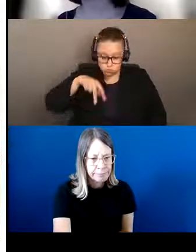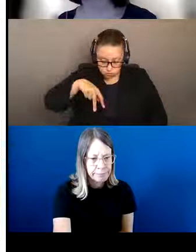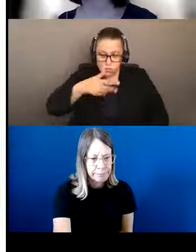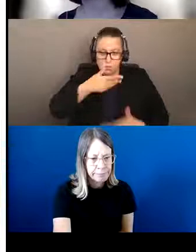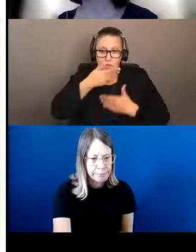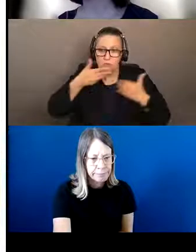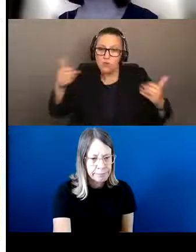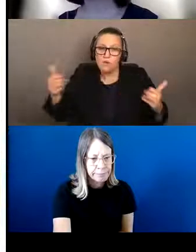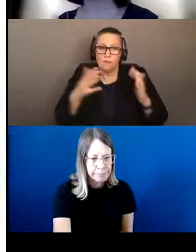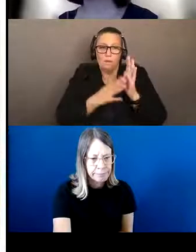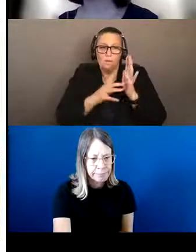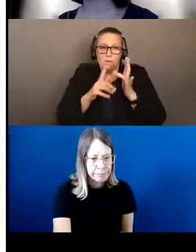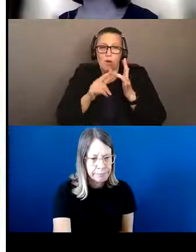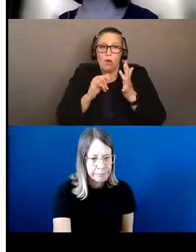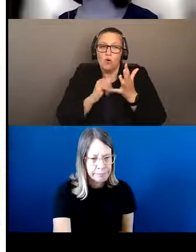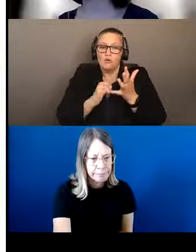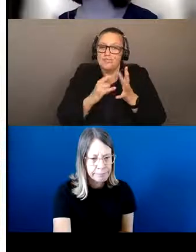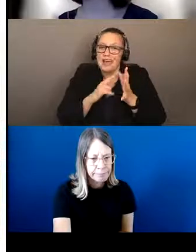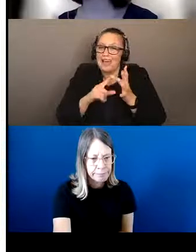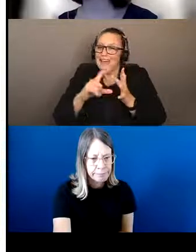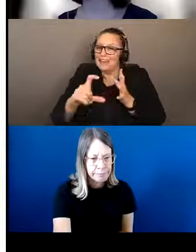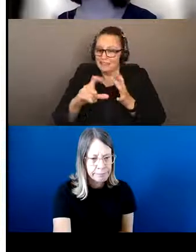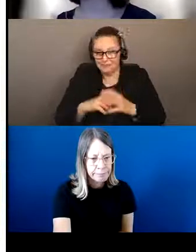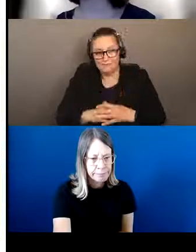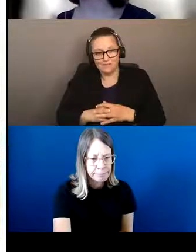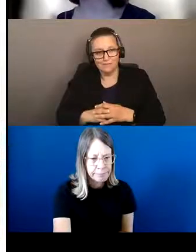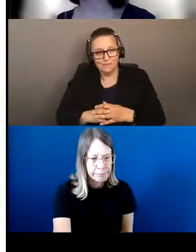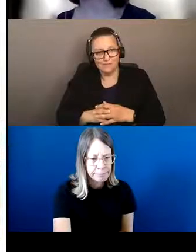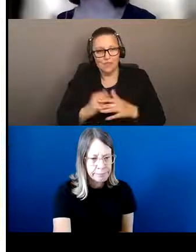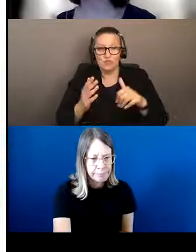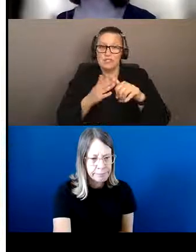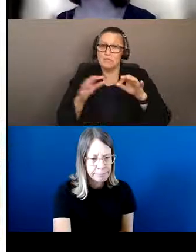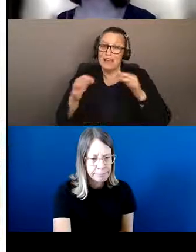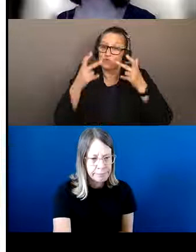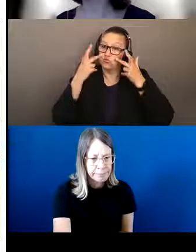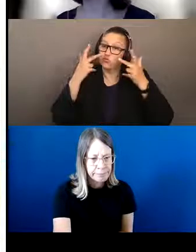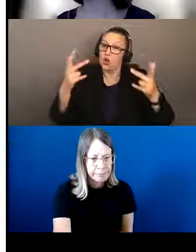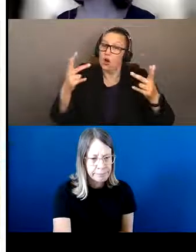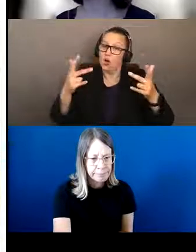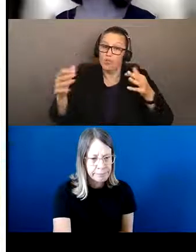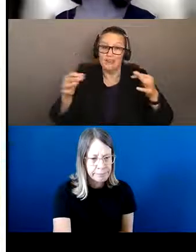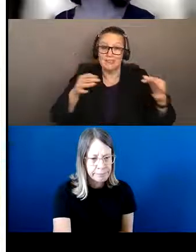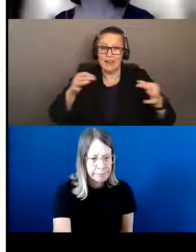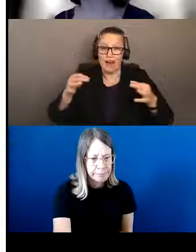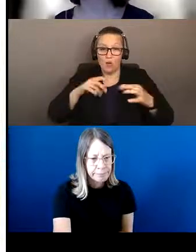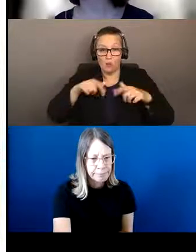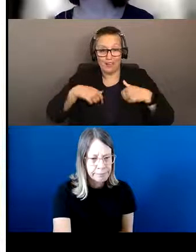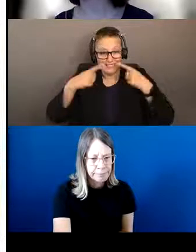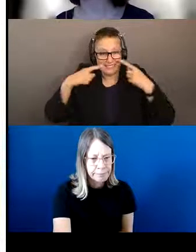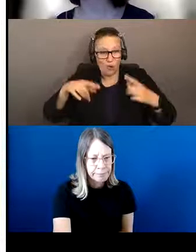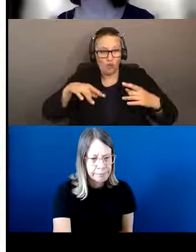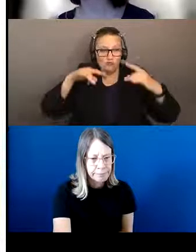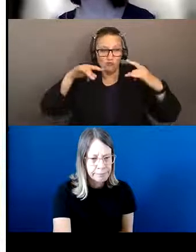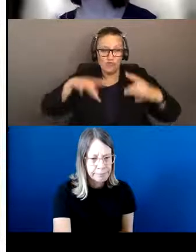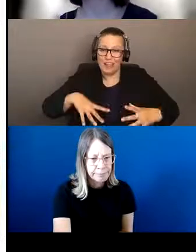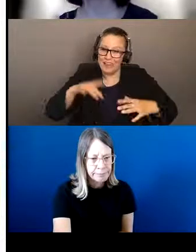inlay. The original plan here for the fountain shows the design for the inlay, into which we can see a selection of Australian